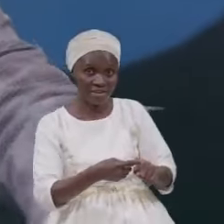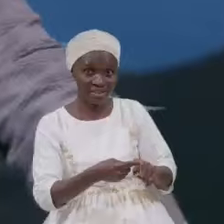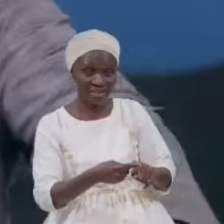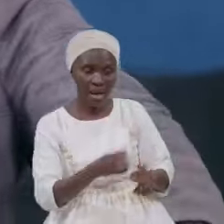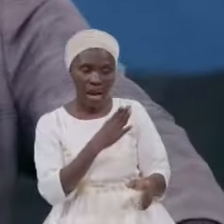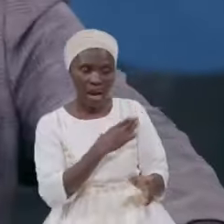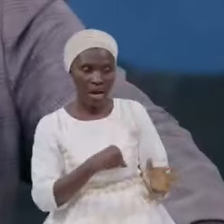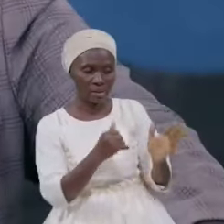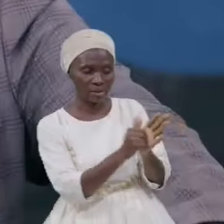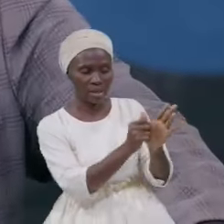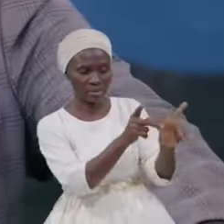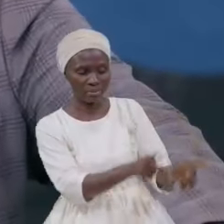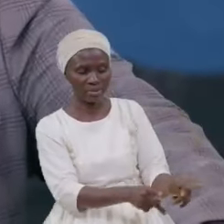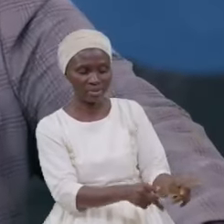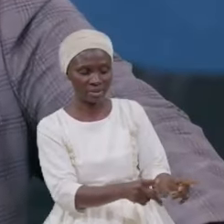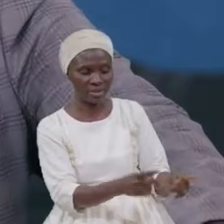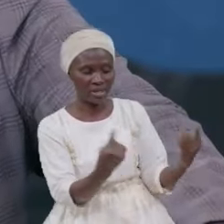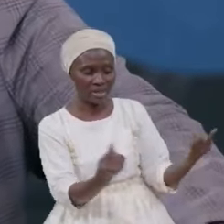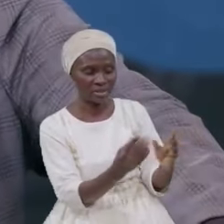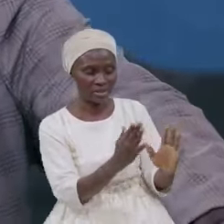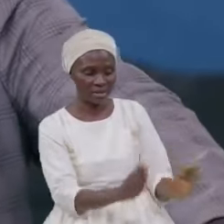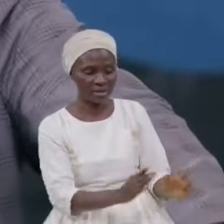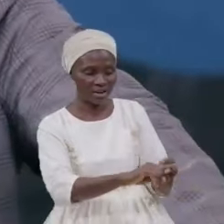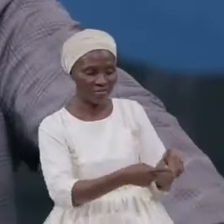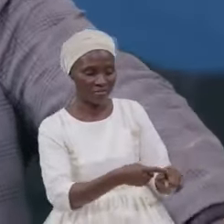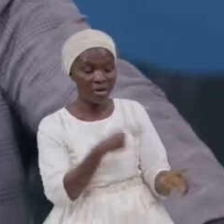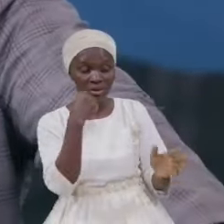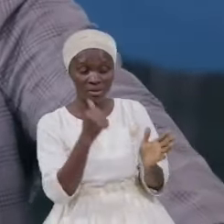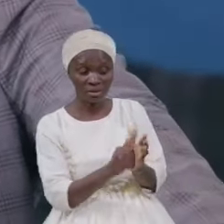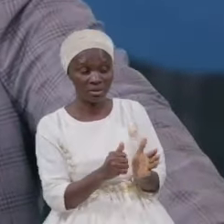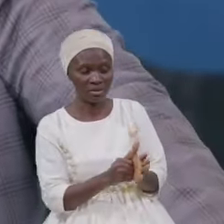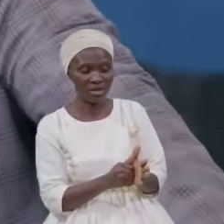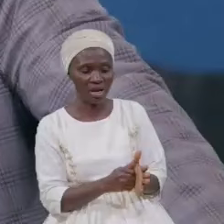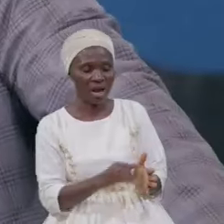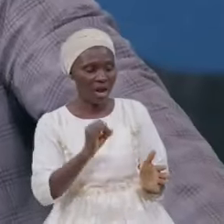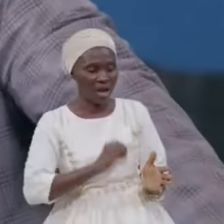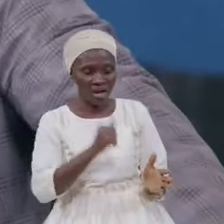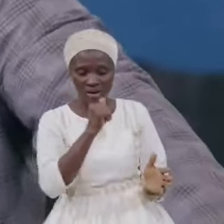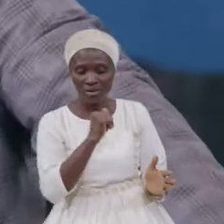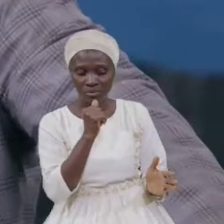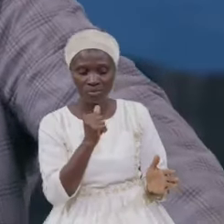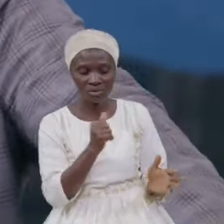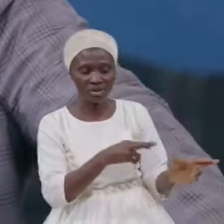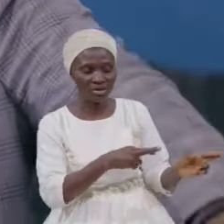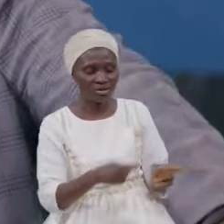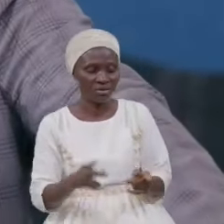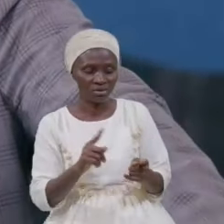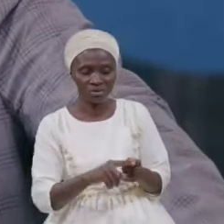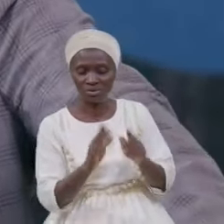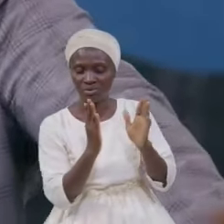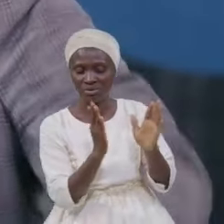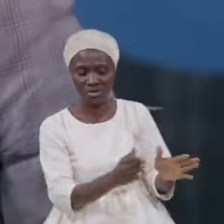doing and then to go to meet Jesus to have salvation, so if you love me, stay here with